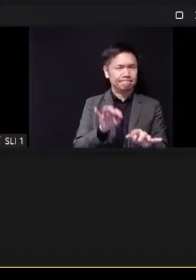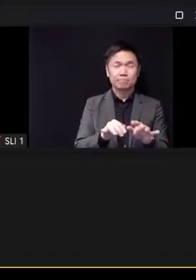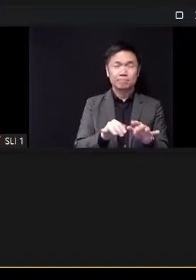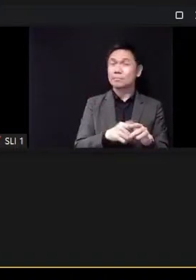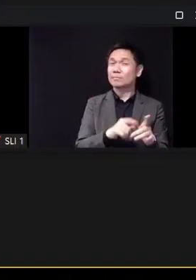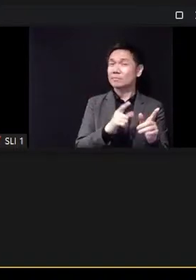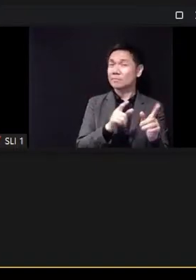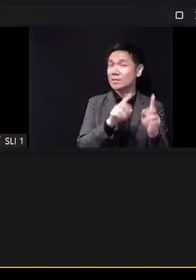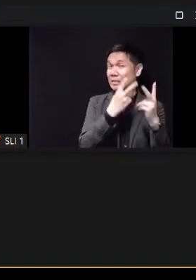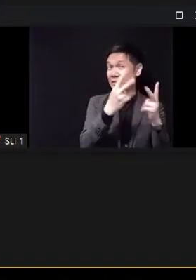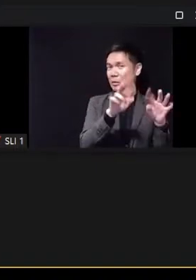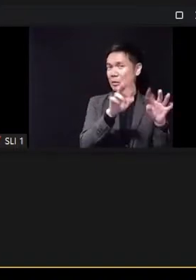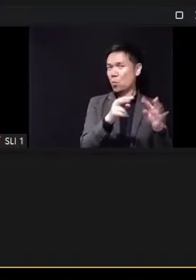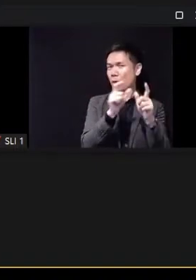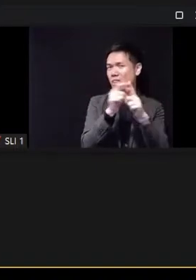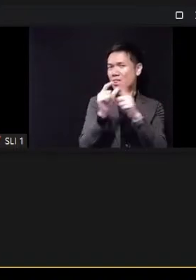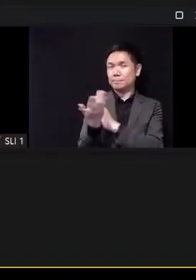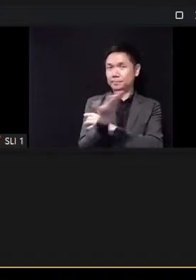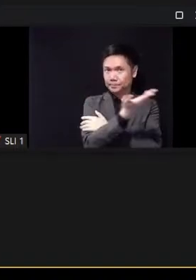Continue to support